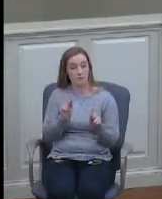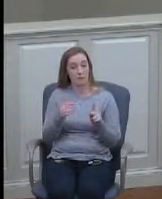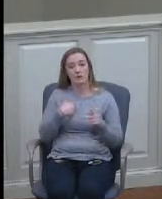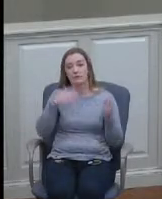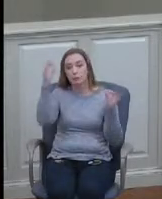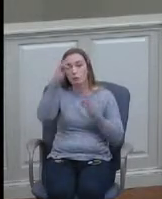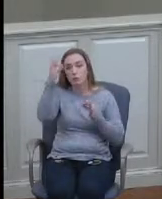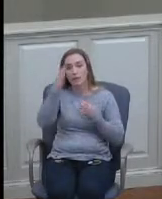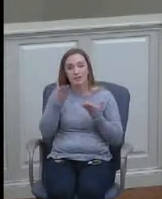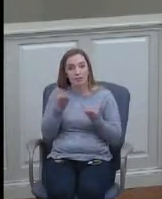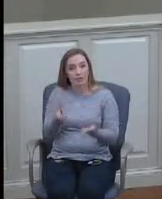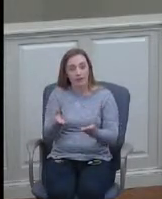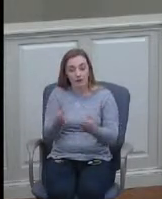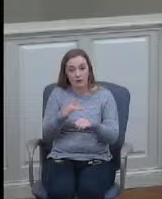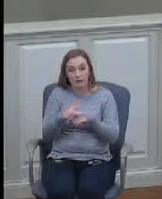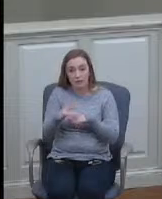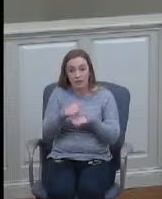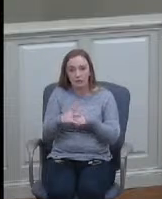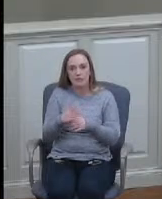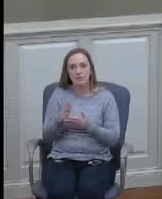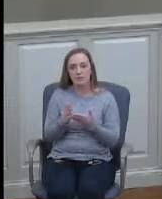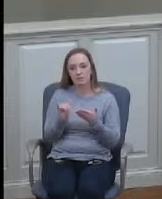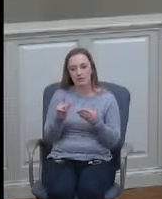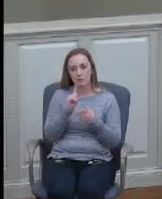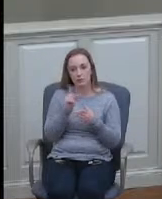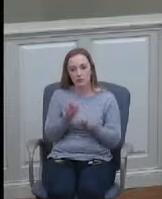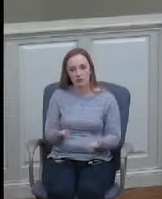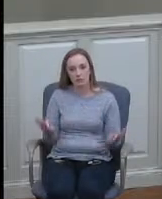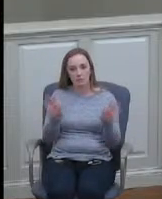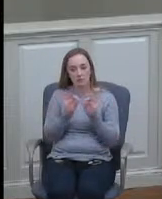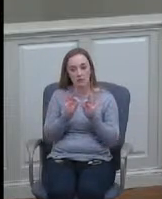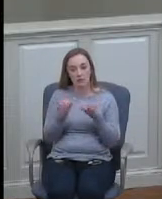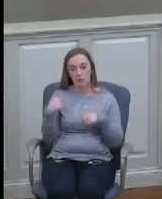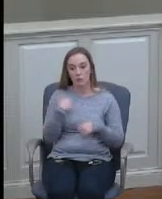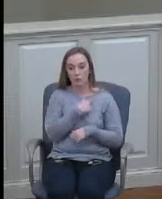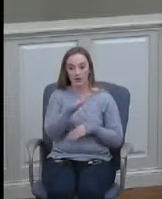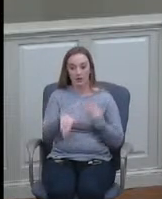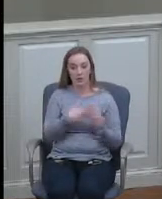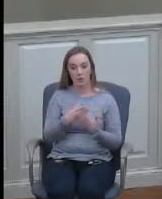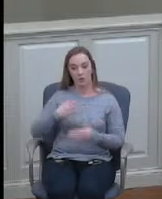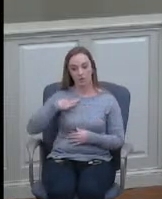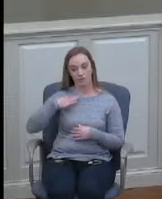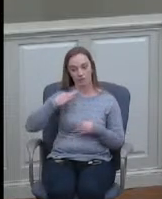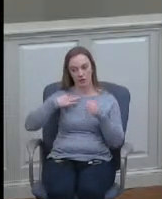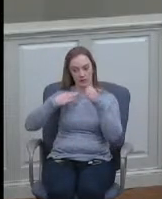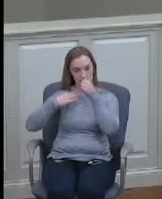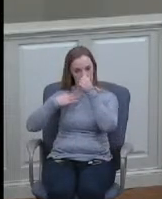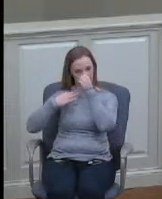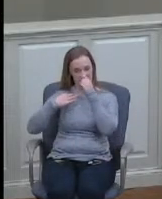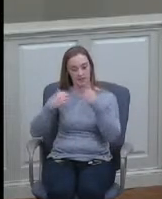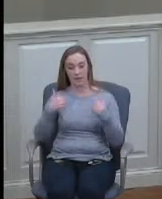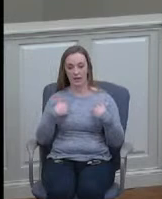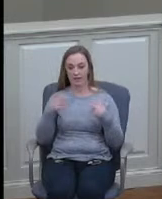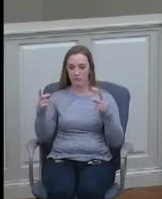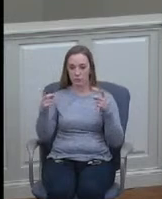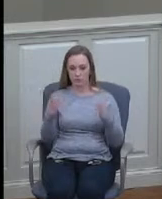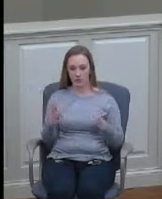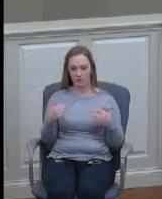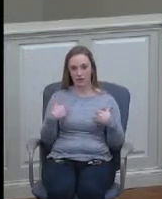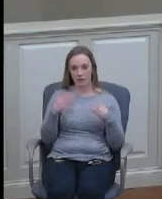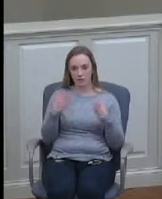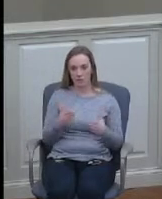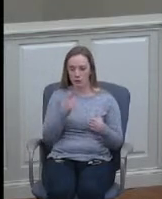so important, because when we have those because we're all volunteers. So having a director and having someone